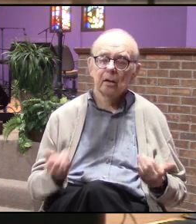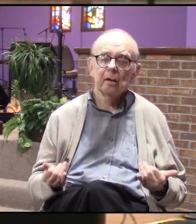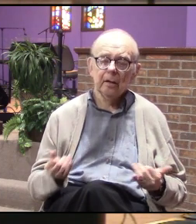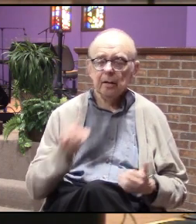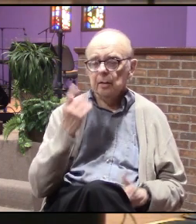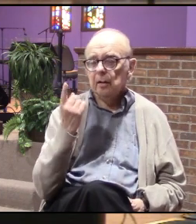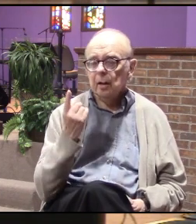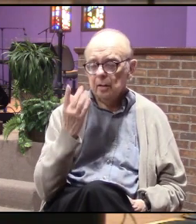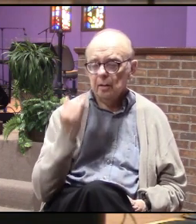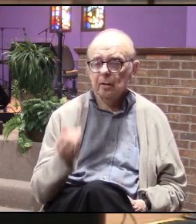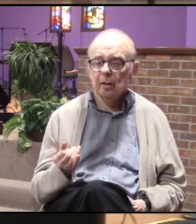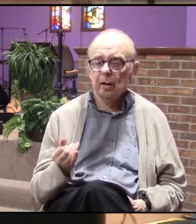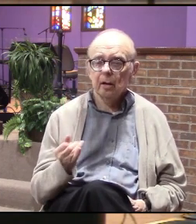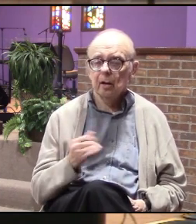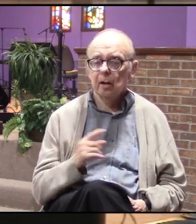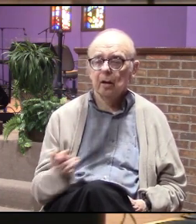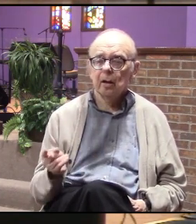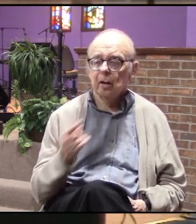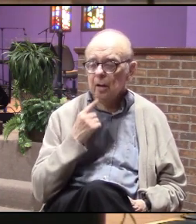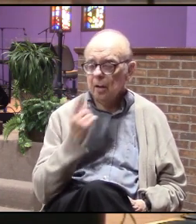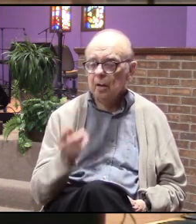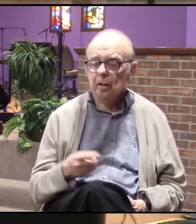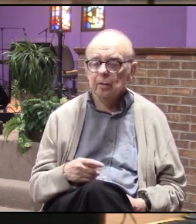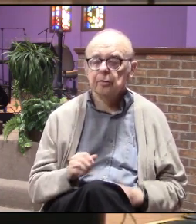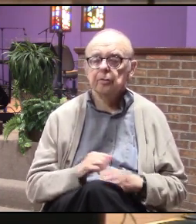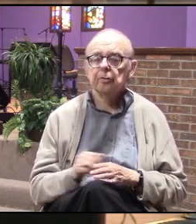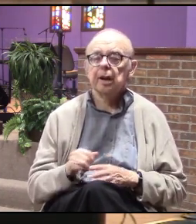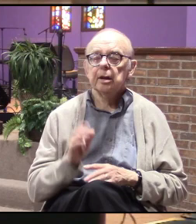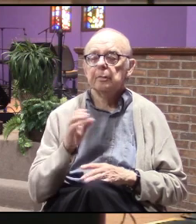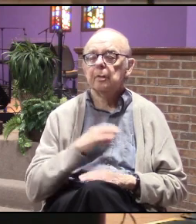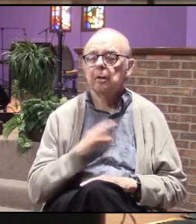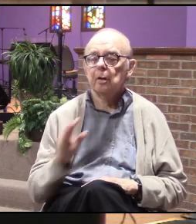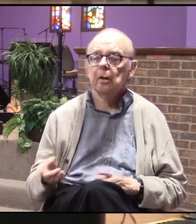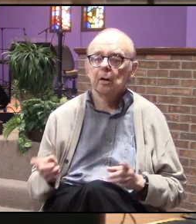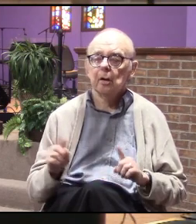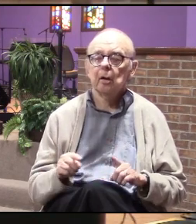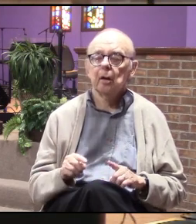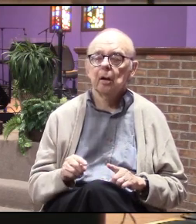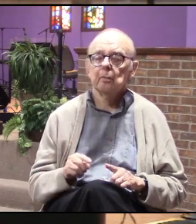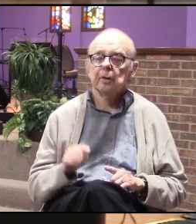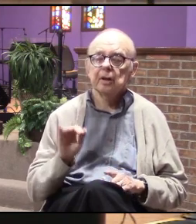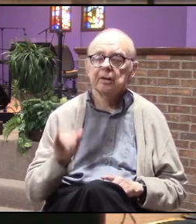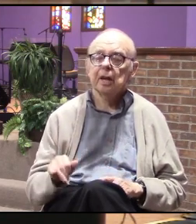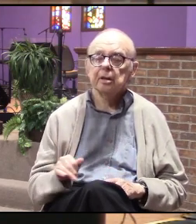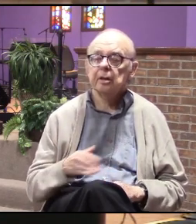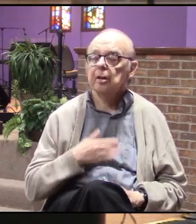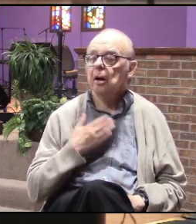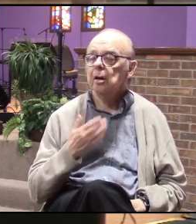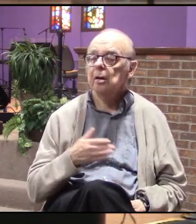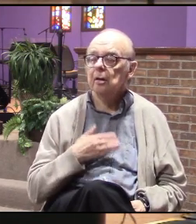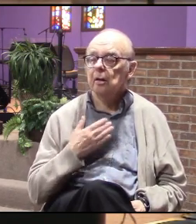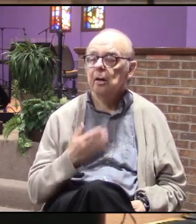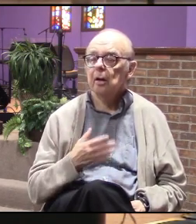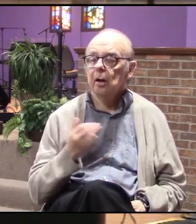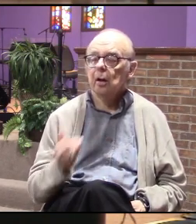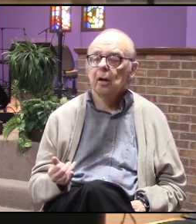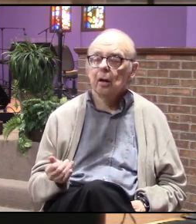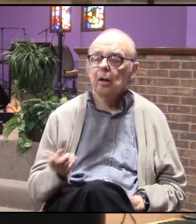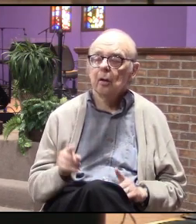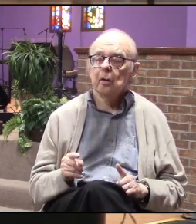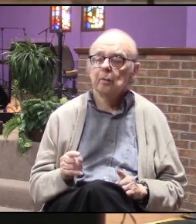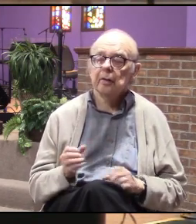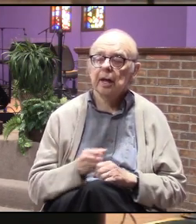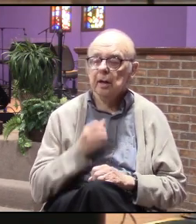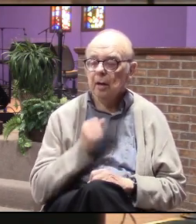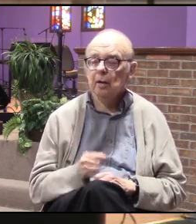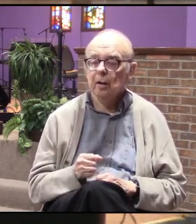Now you understand why he says to train up a child when they are yet young, so that when they